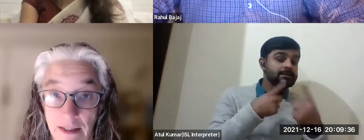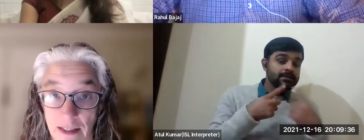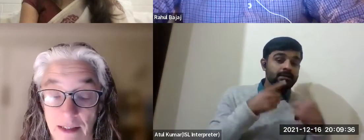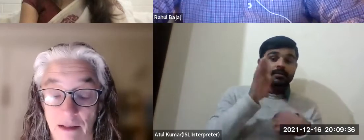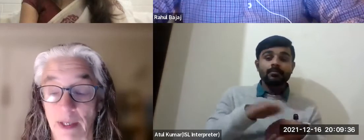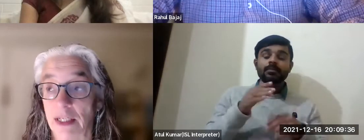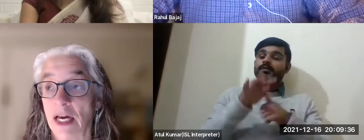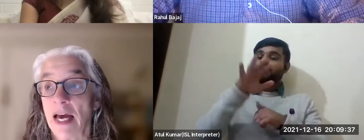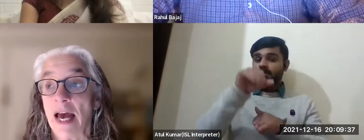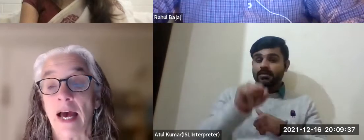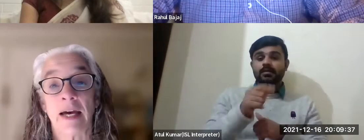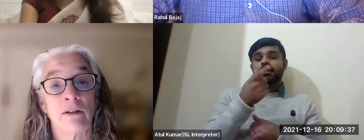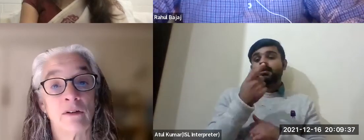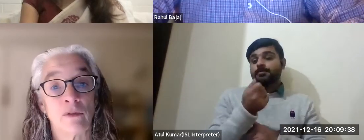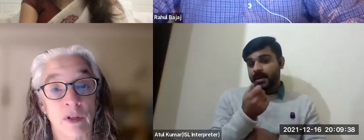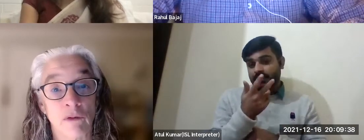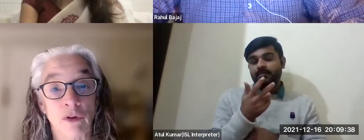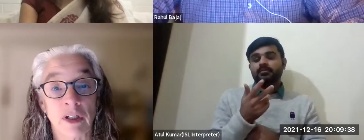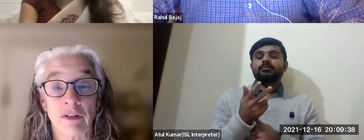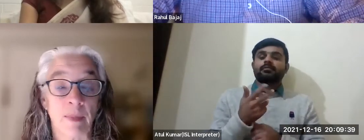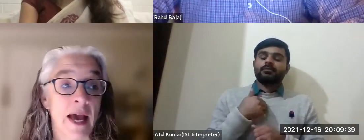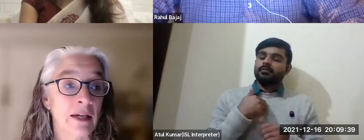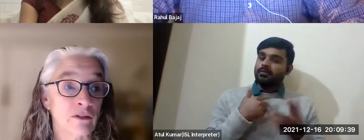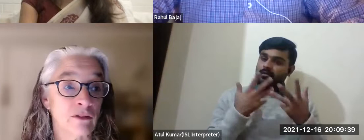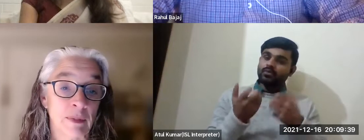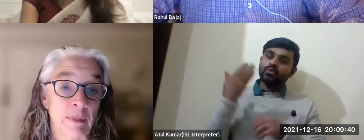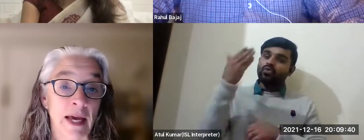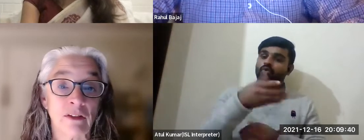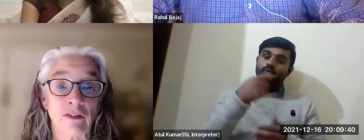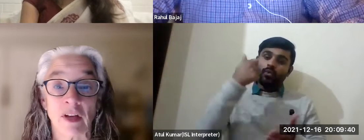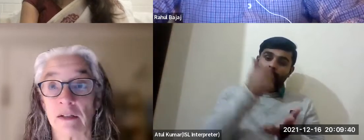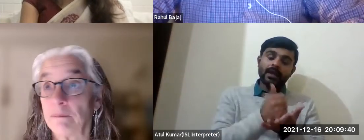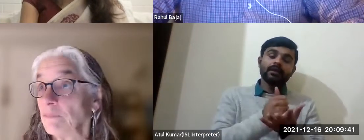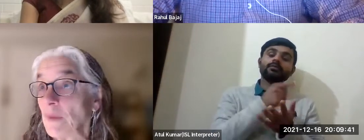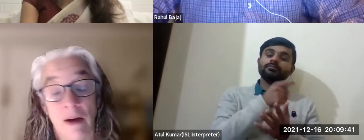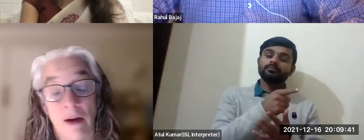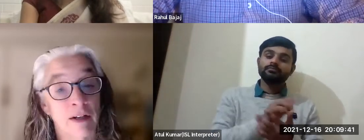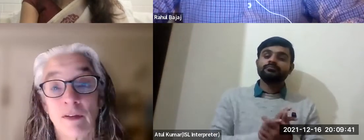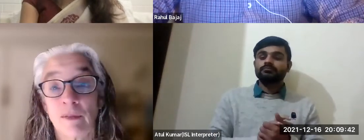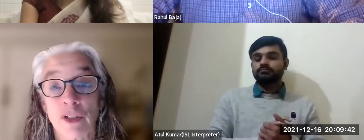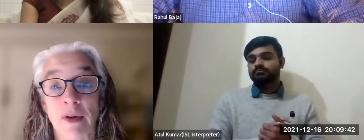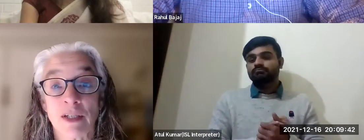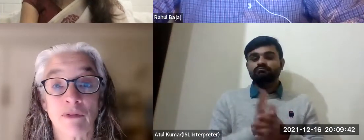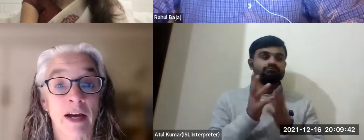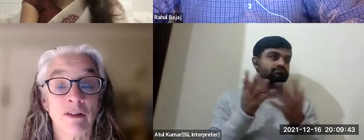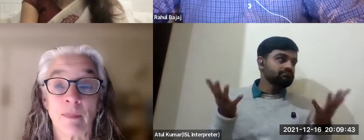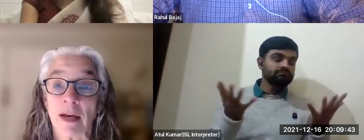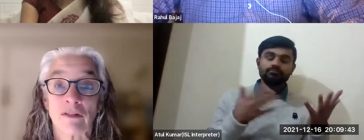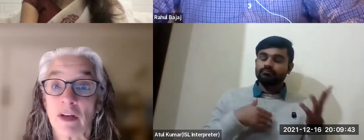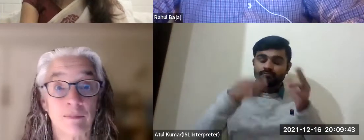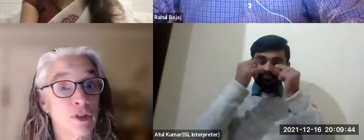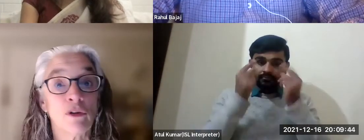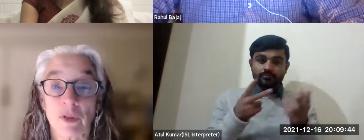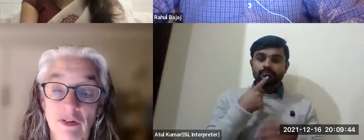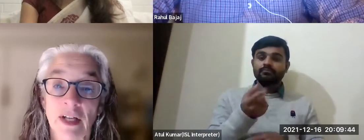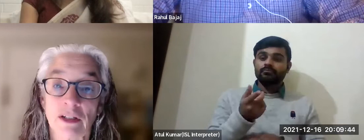independent access to their money. And we wrote to these banks, 3 big banks, and honestly, much to my surprise, the bank